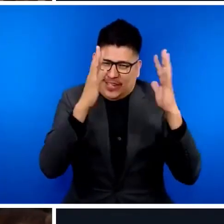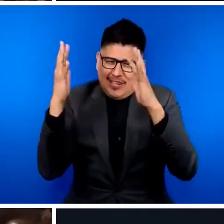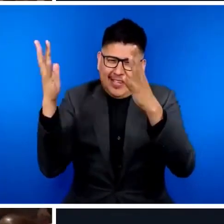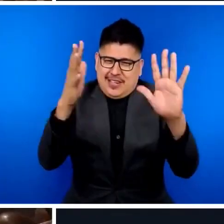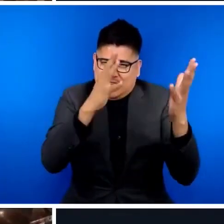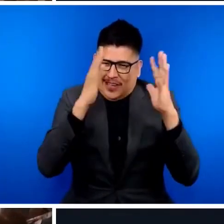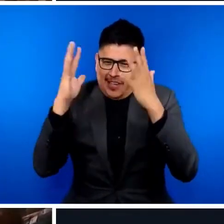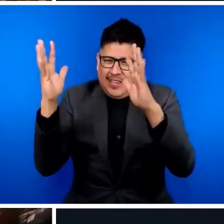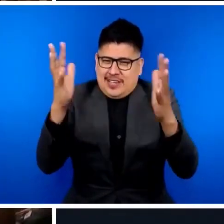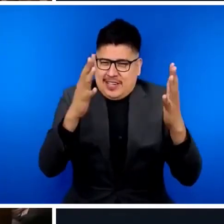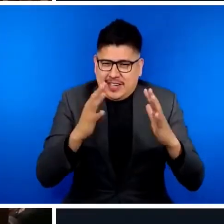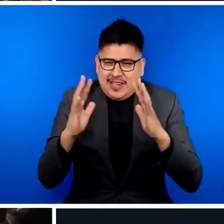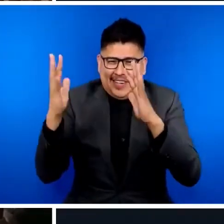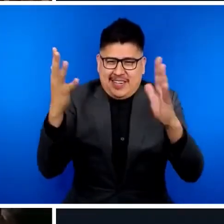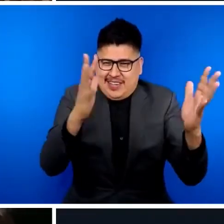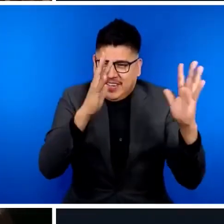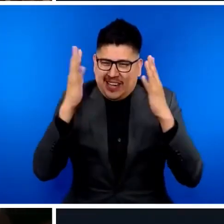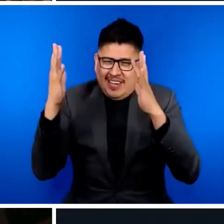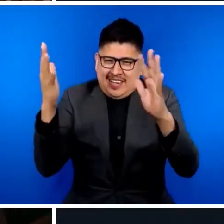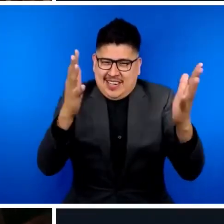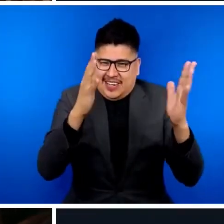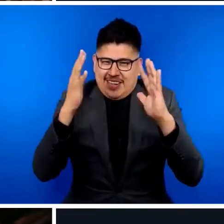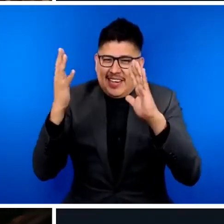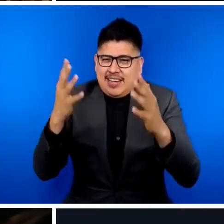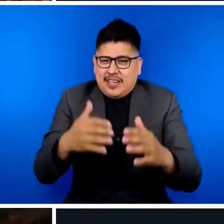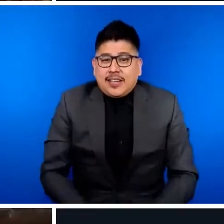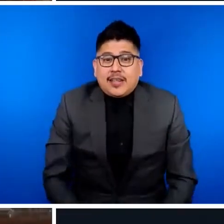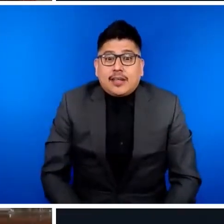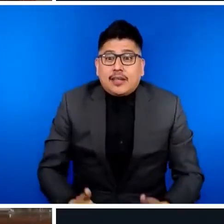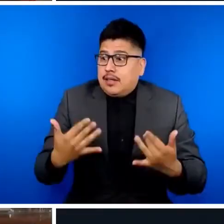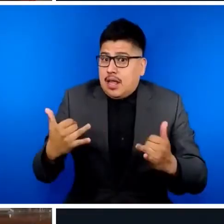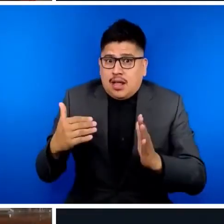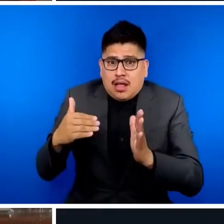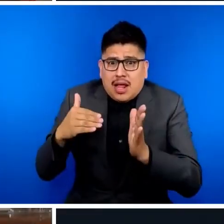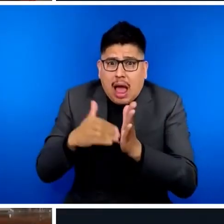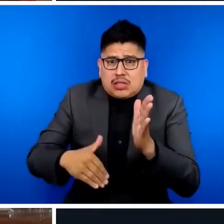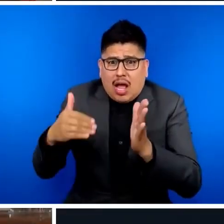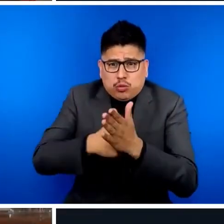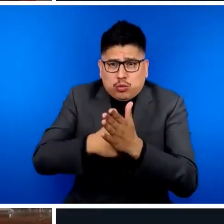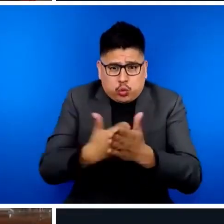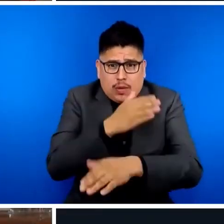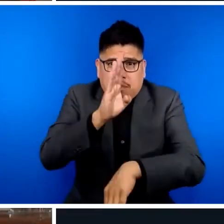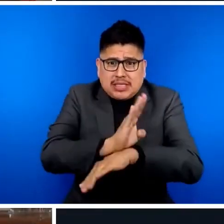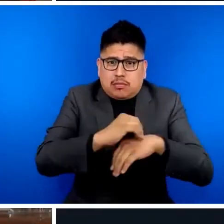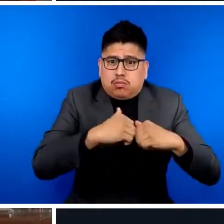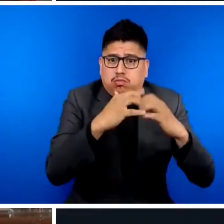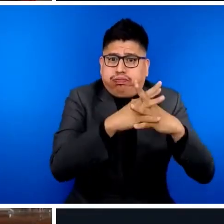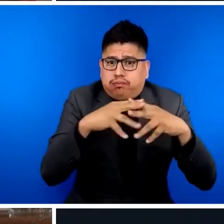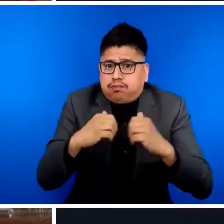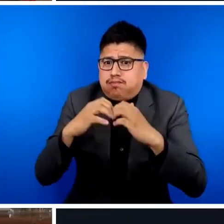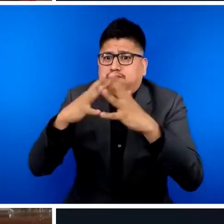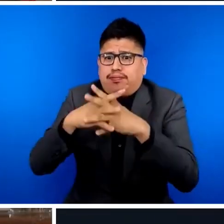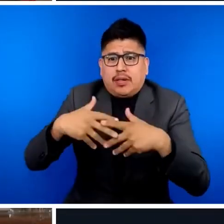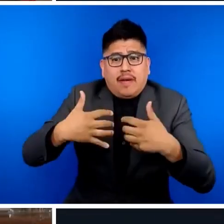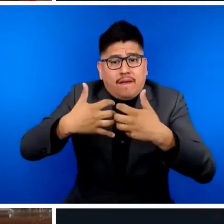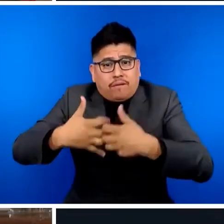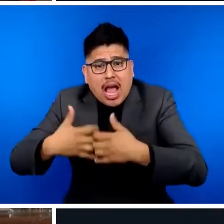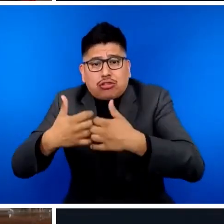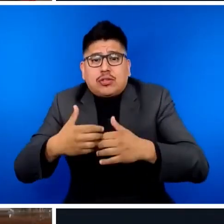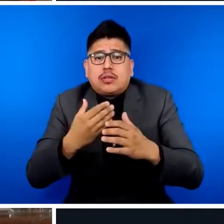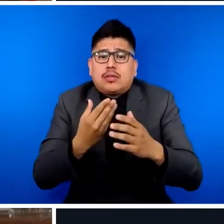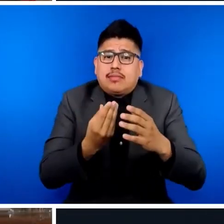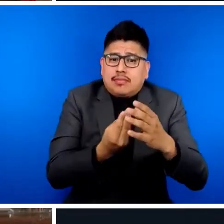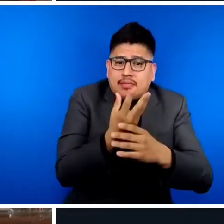As thousands of new businesses are forming and factories, plants, and laboratories are being built, we have added 70,000